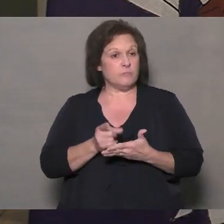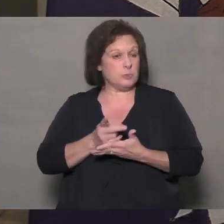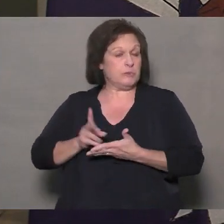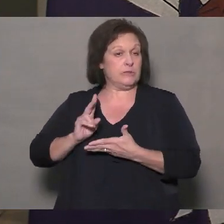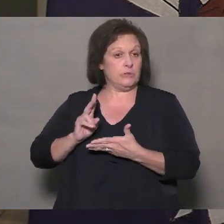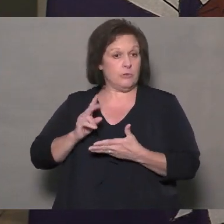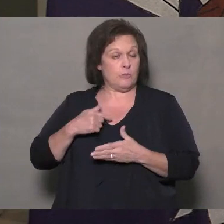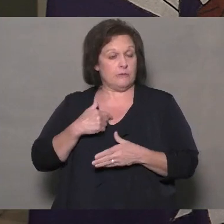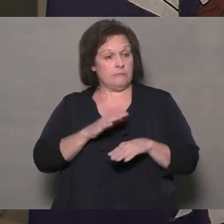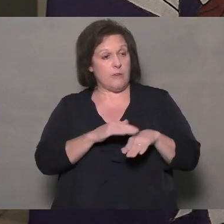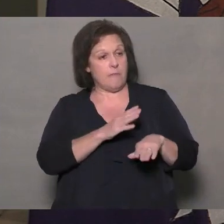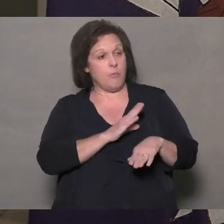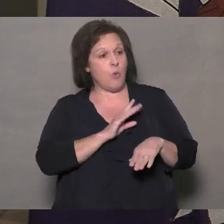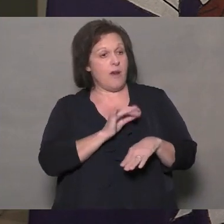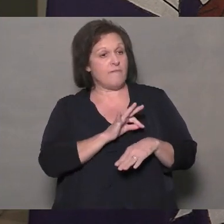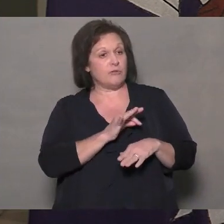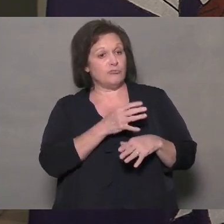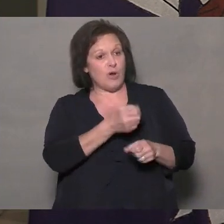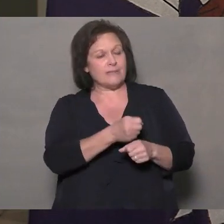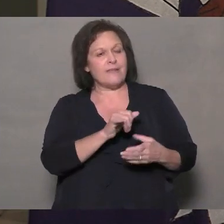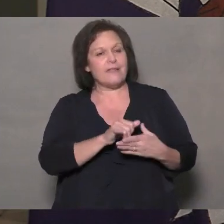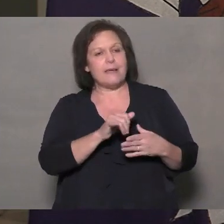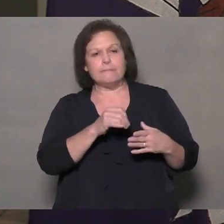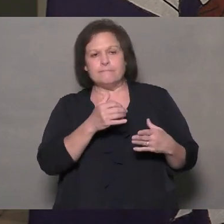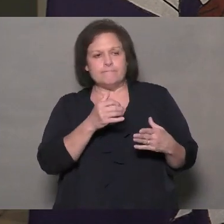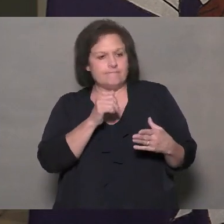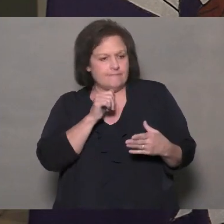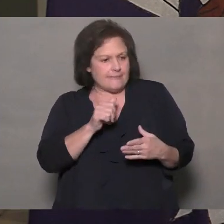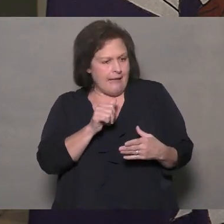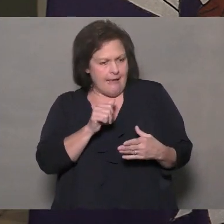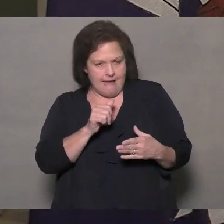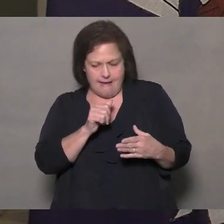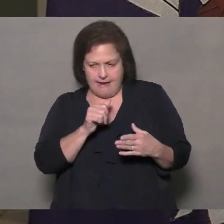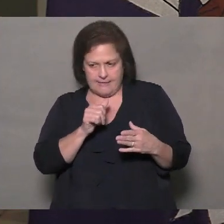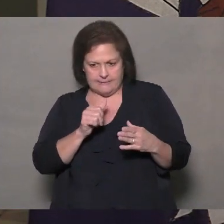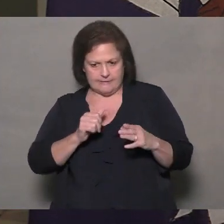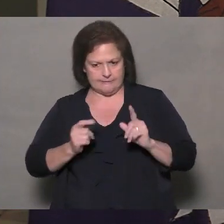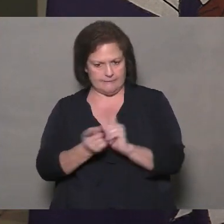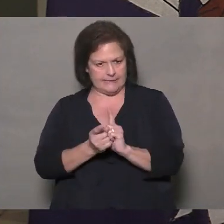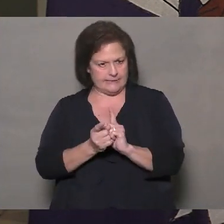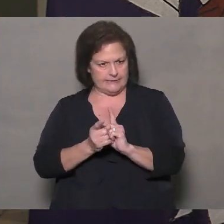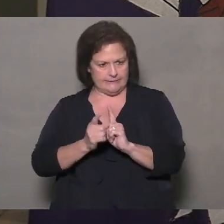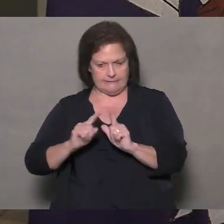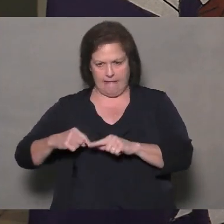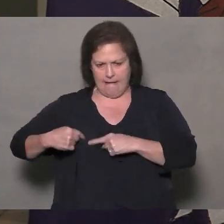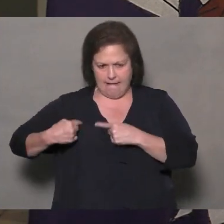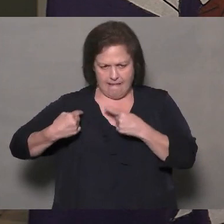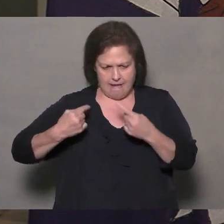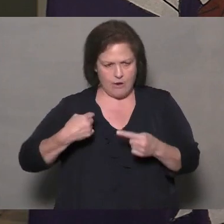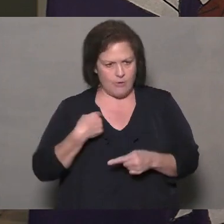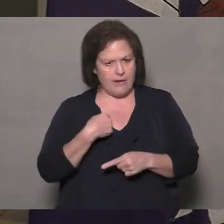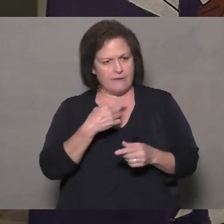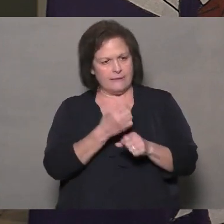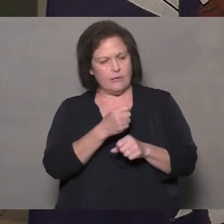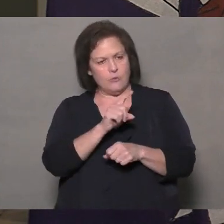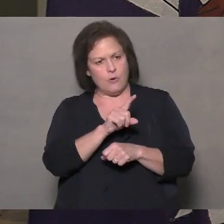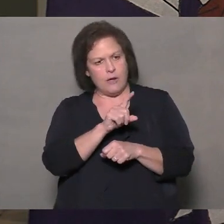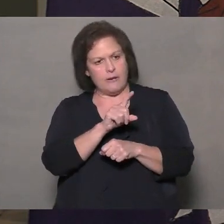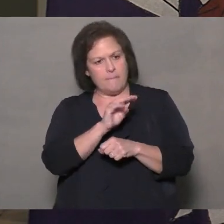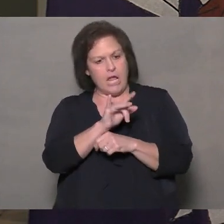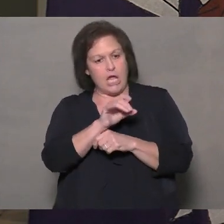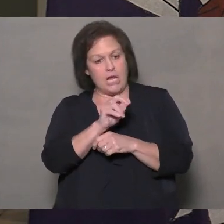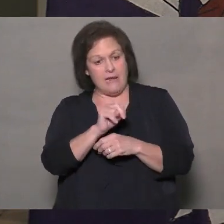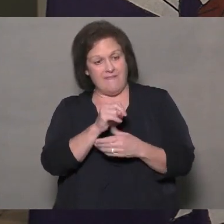Trusts. It's a body that had not met in 3 decades, and we released over $1 million in